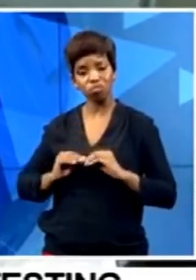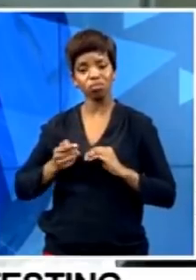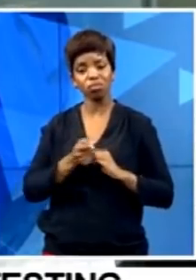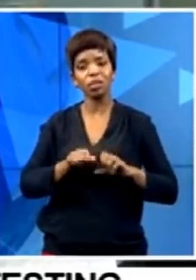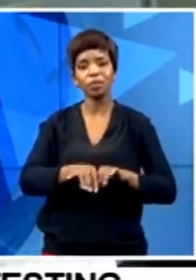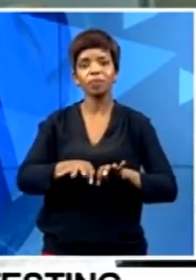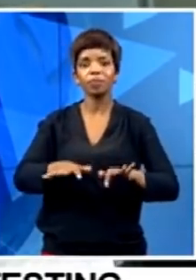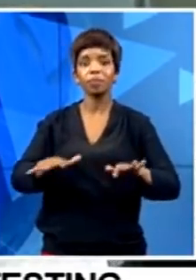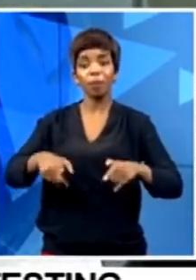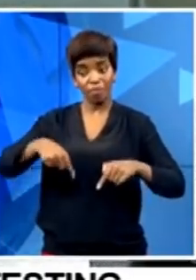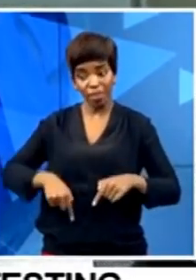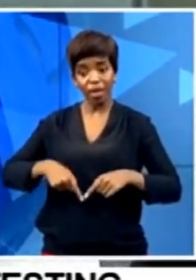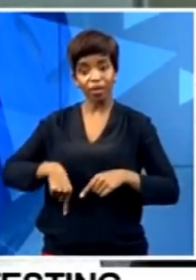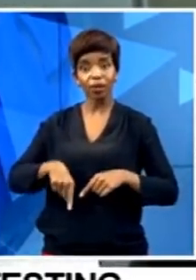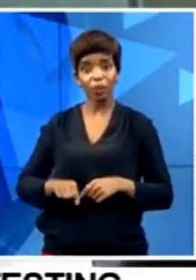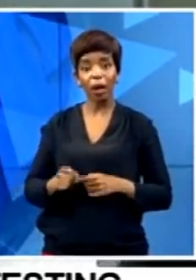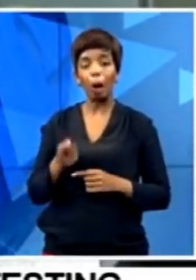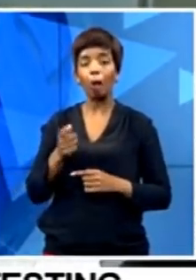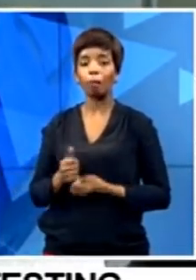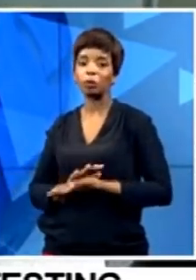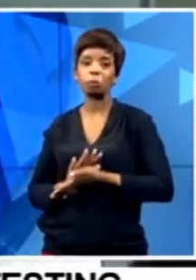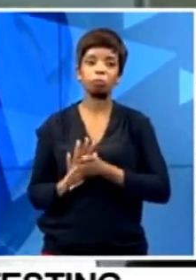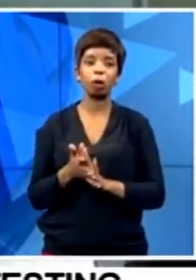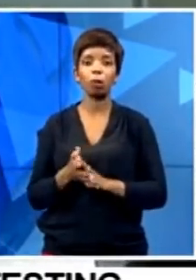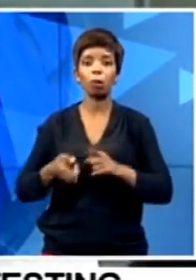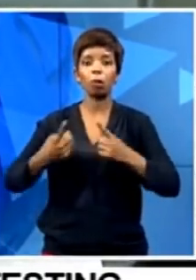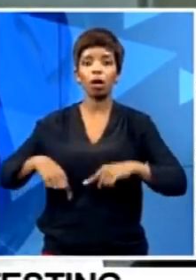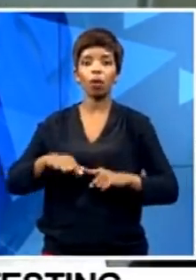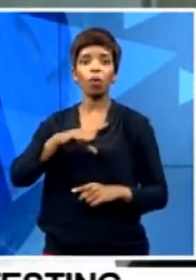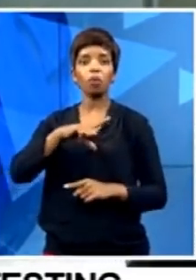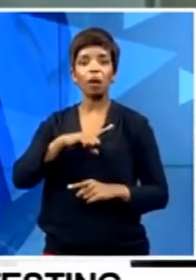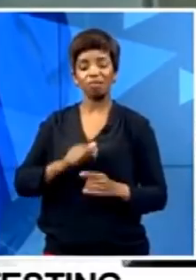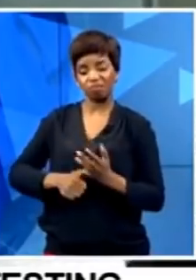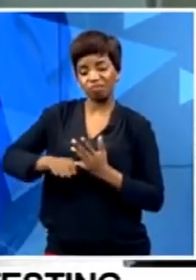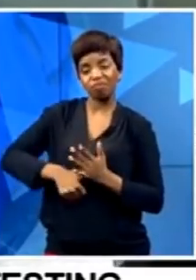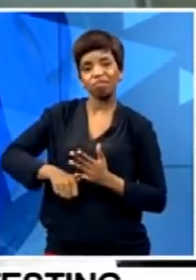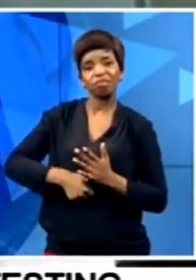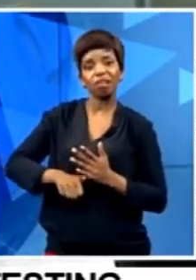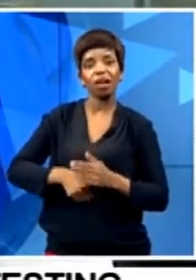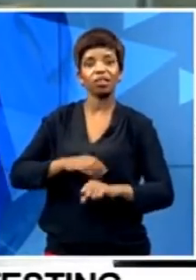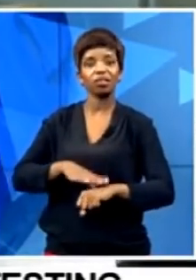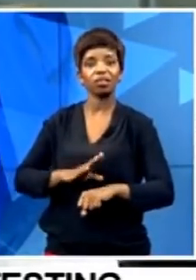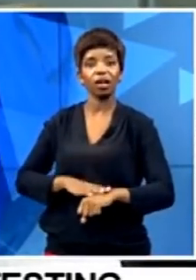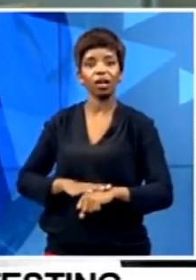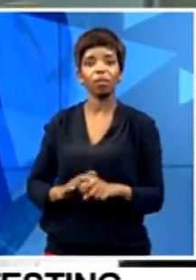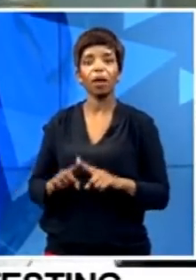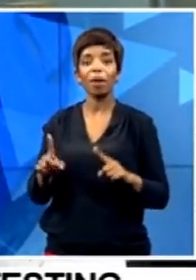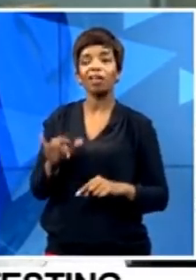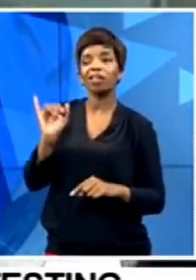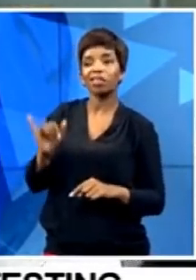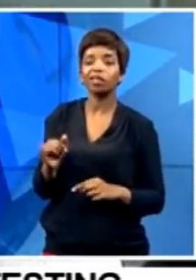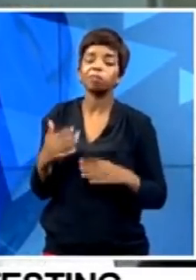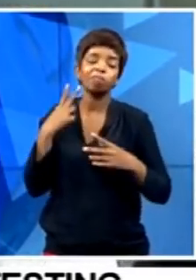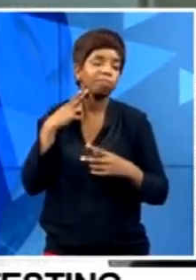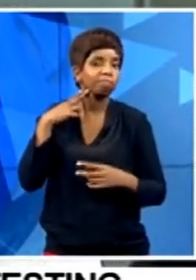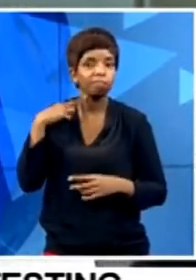plans because of the social security grant disbursement. It's a very unfortunate situation, but we've got to recover from it and get our